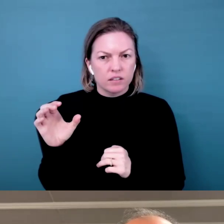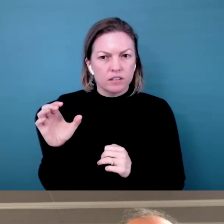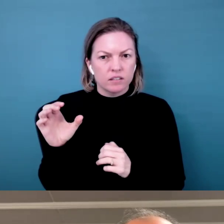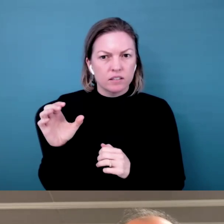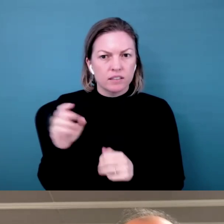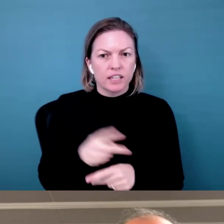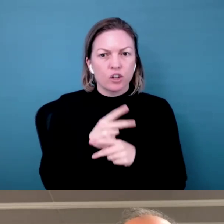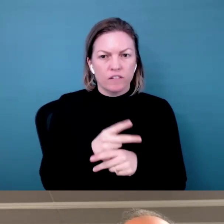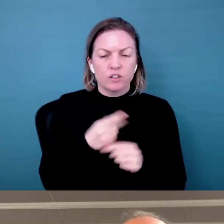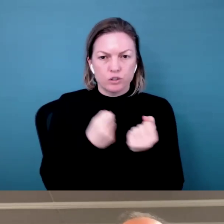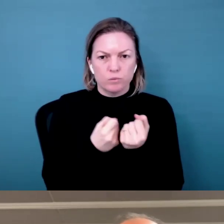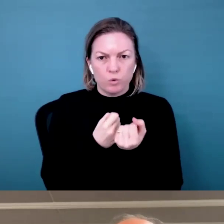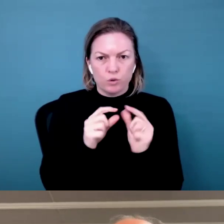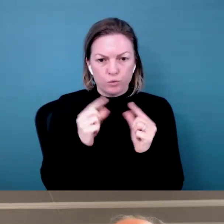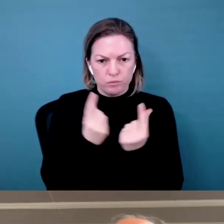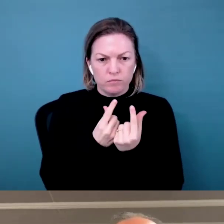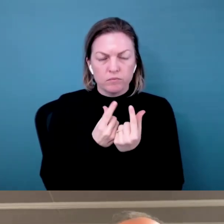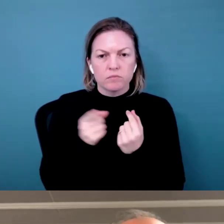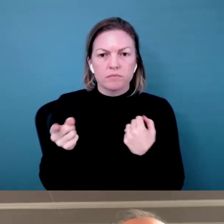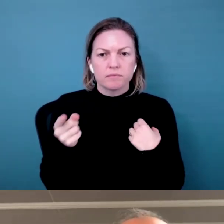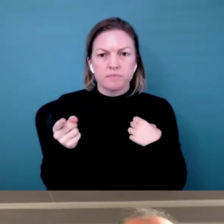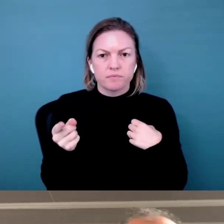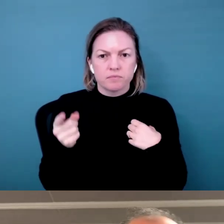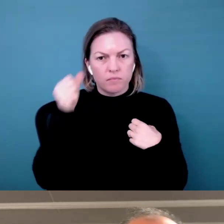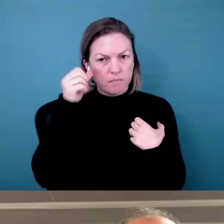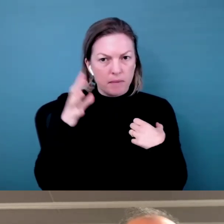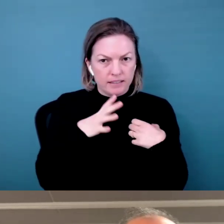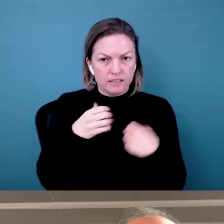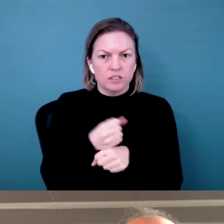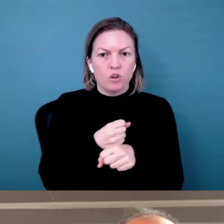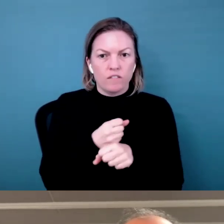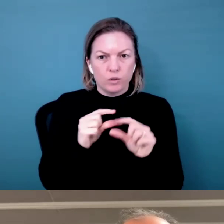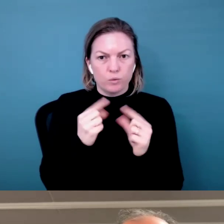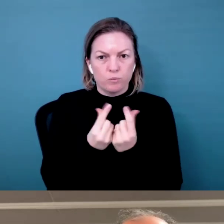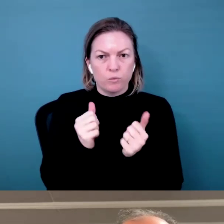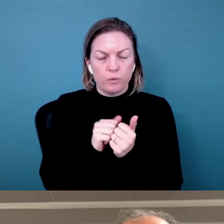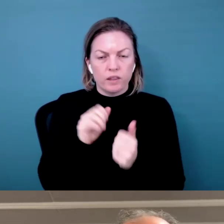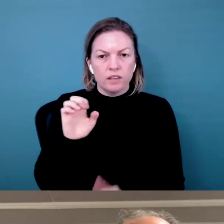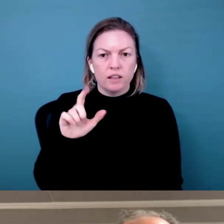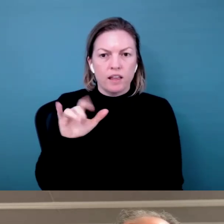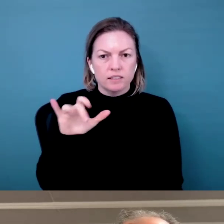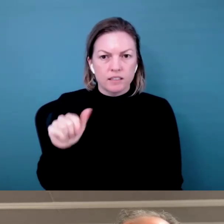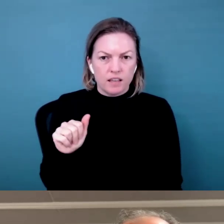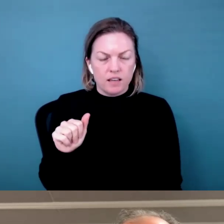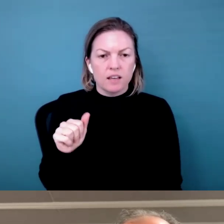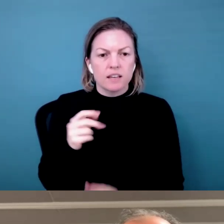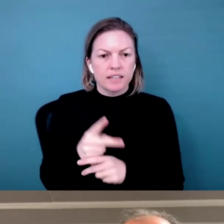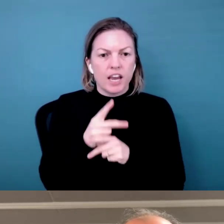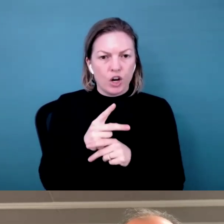caregiver support group that is a men's coffee group with Eliza's Care Connection.